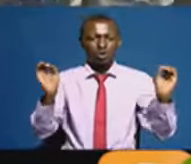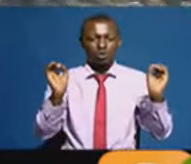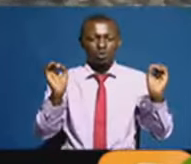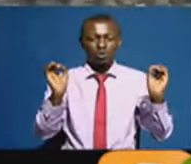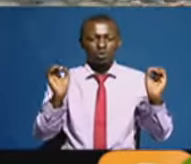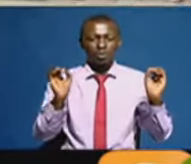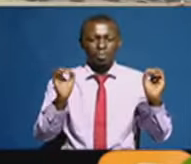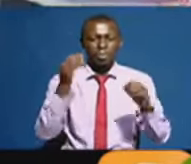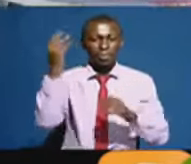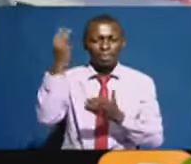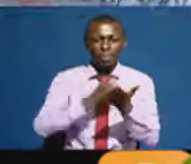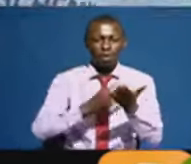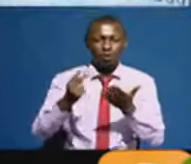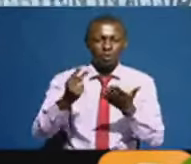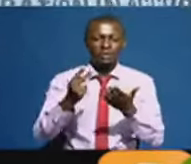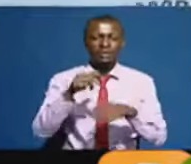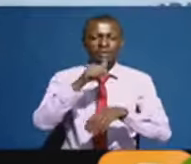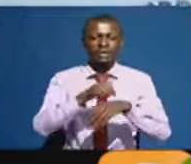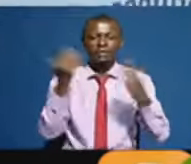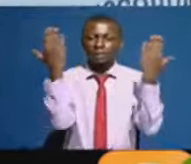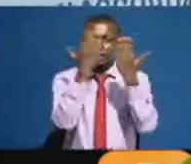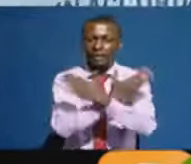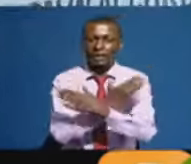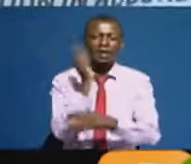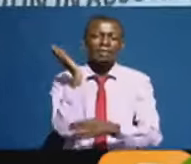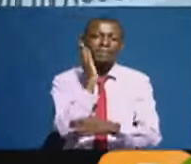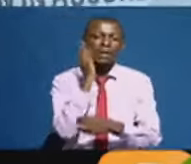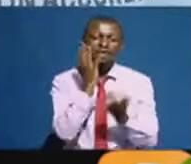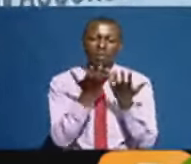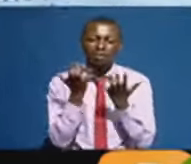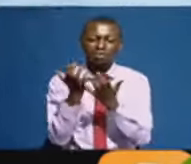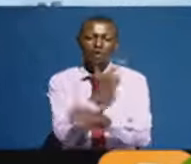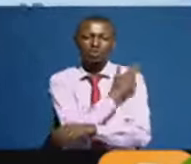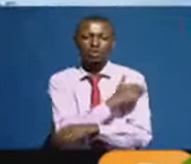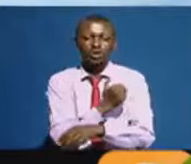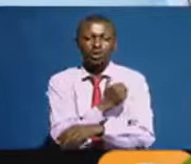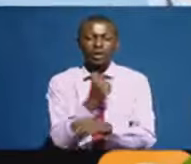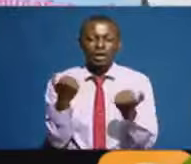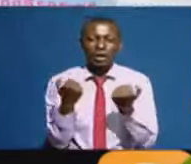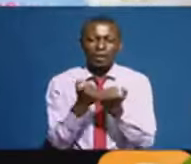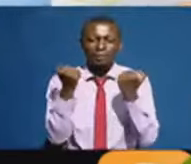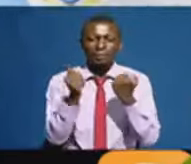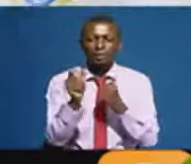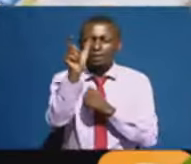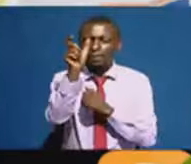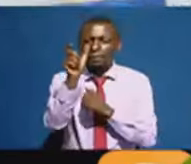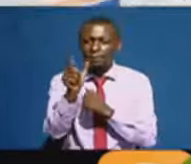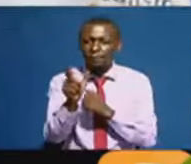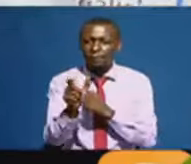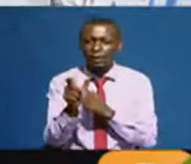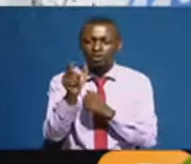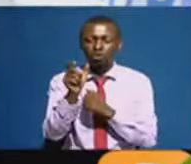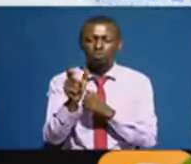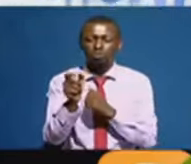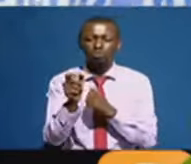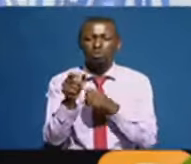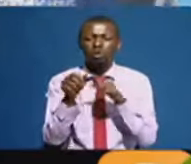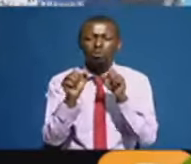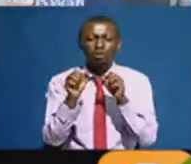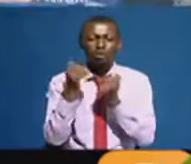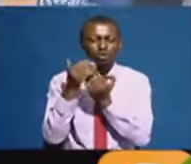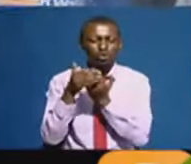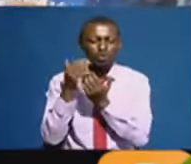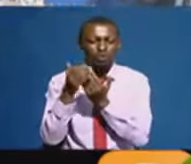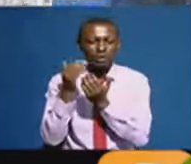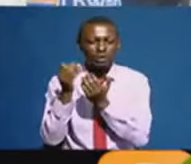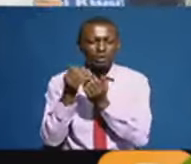to a hospital at night. And then I kept thinking, we did find someone there to be able to attend to her. Mm. And I kept thinking about, what if we